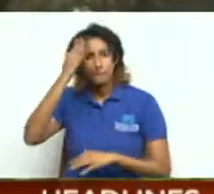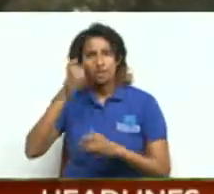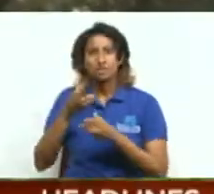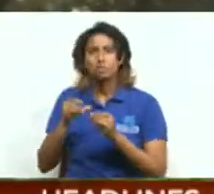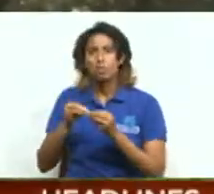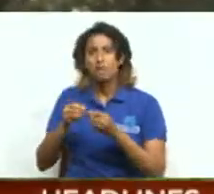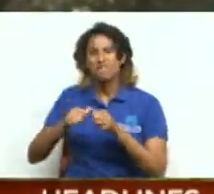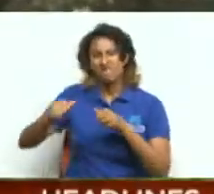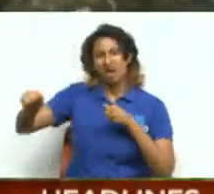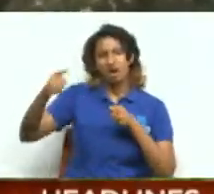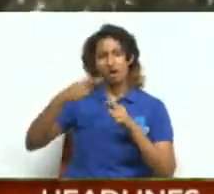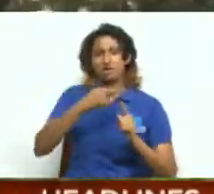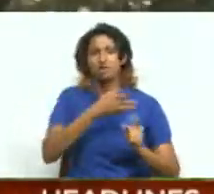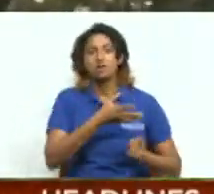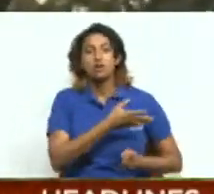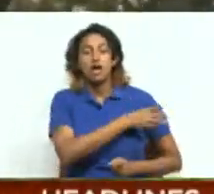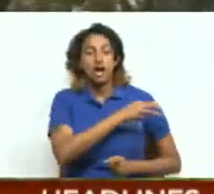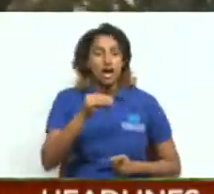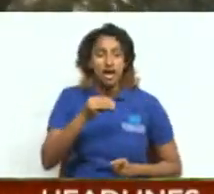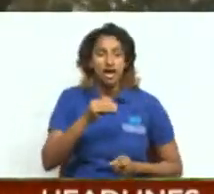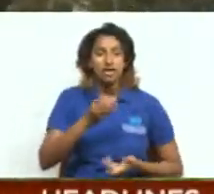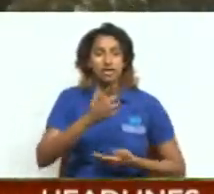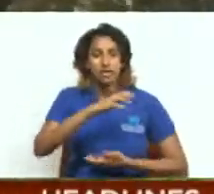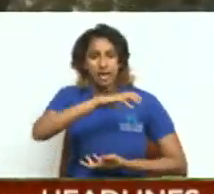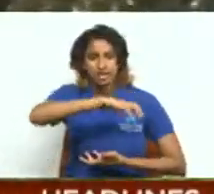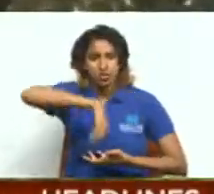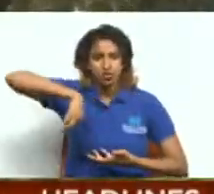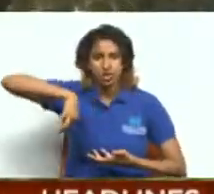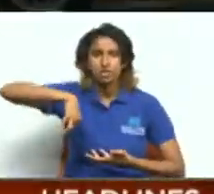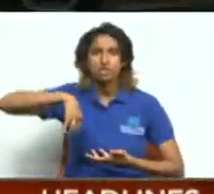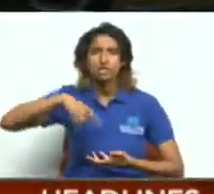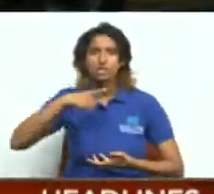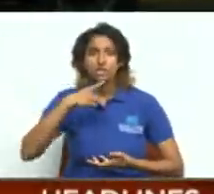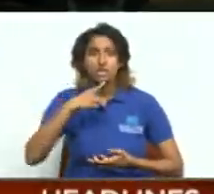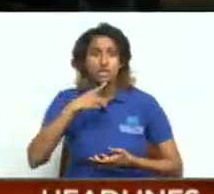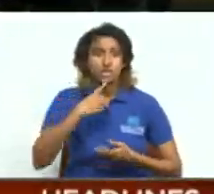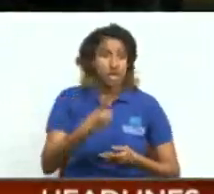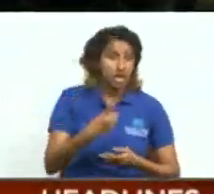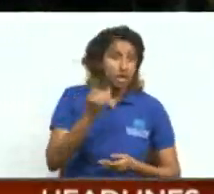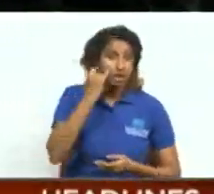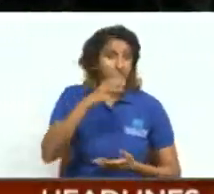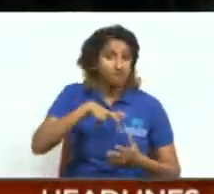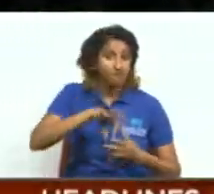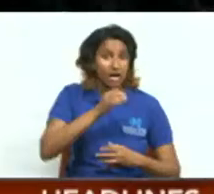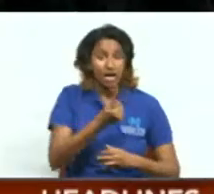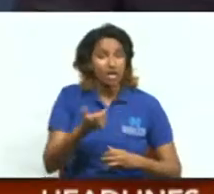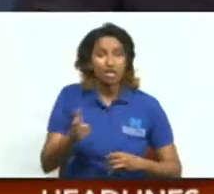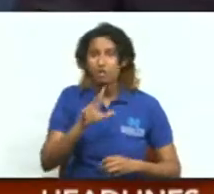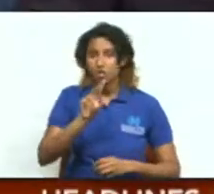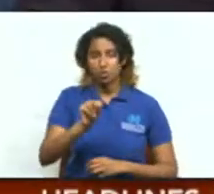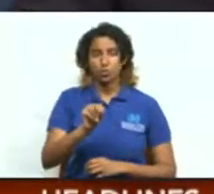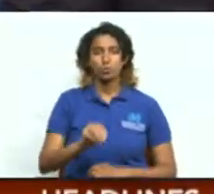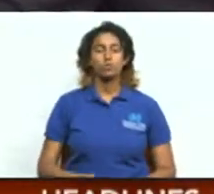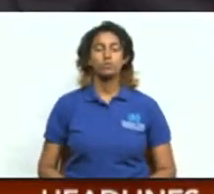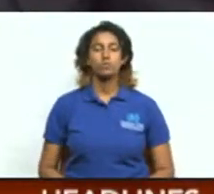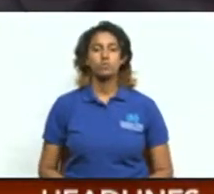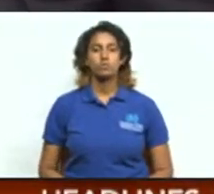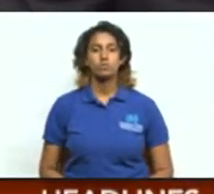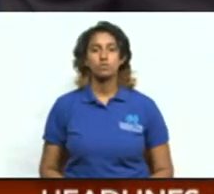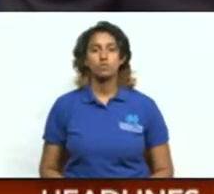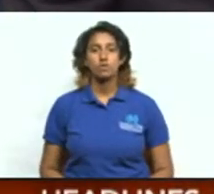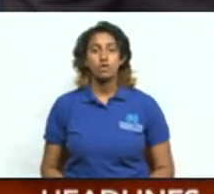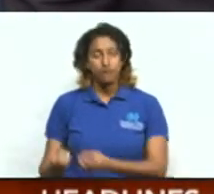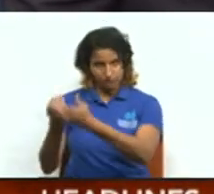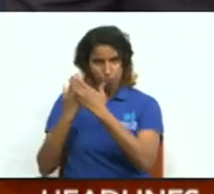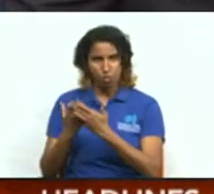and the excavator operator declined to confirm if anything was found. Joshua Simongo, CNC3 News. CNC3 News understands that